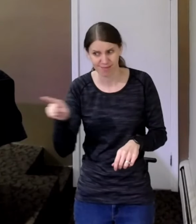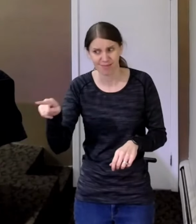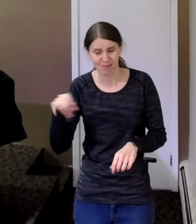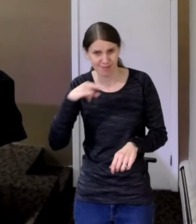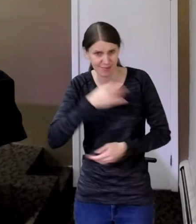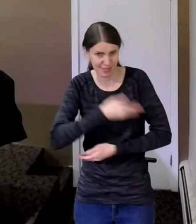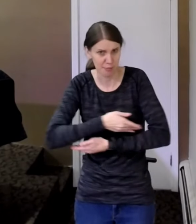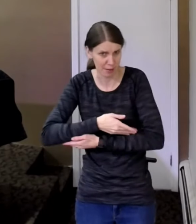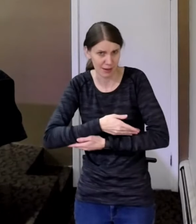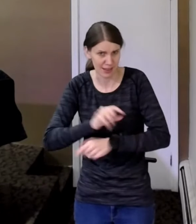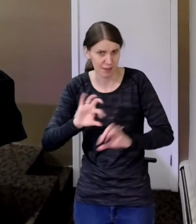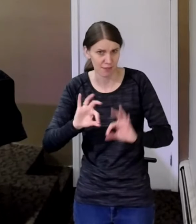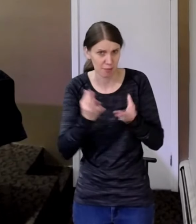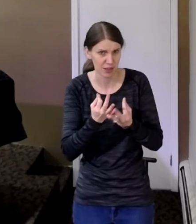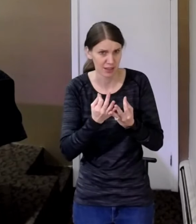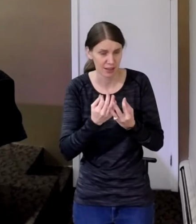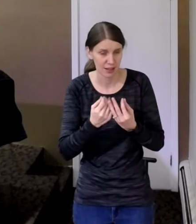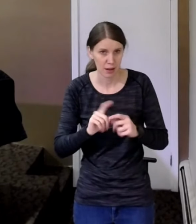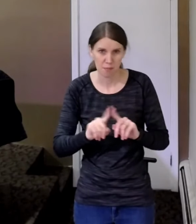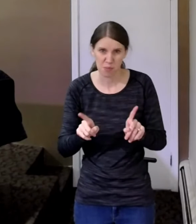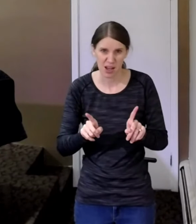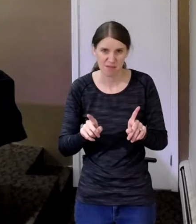But instead, they conspire to kill him.